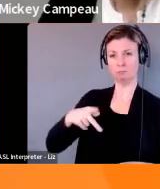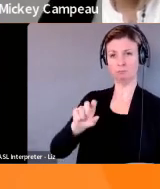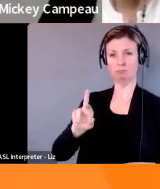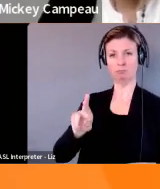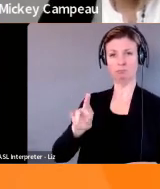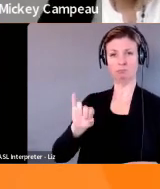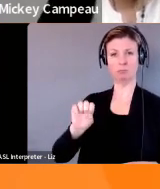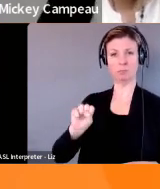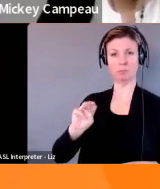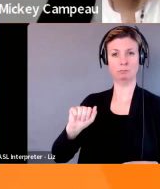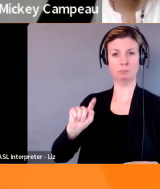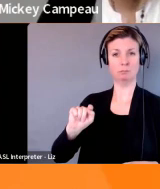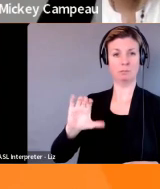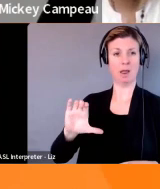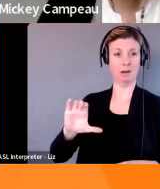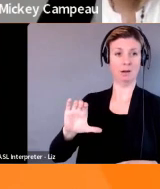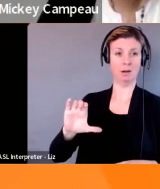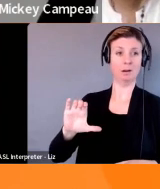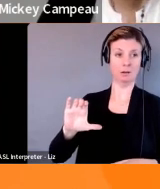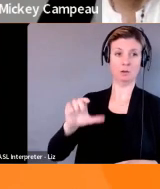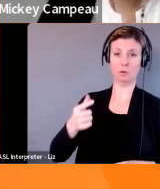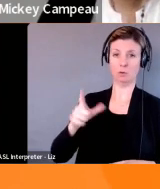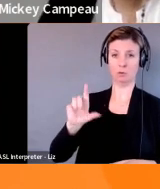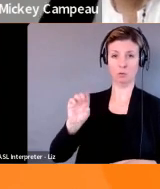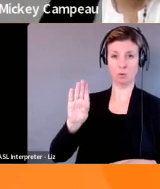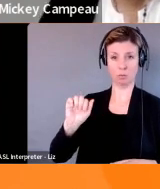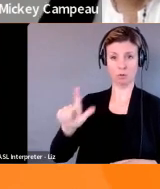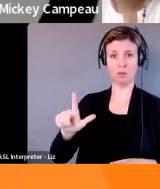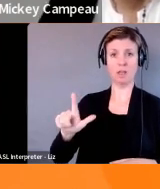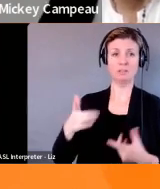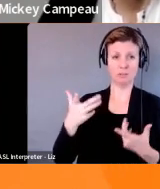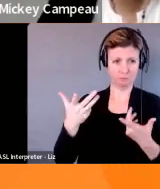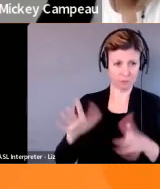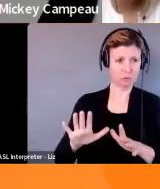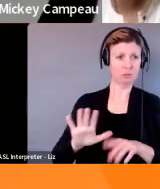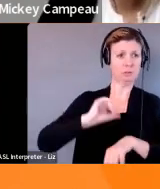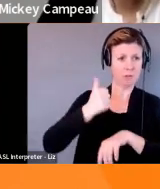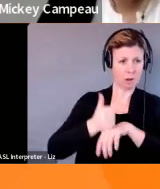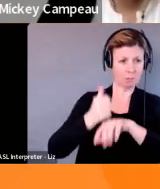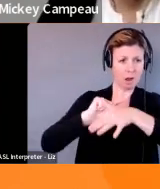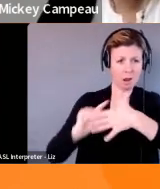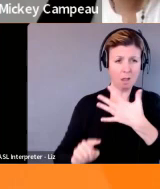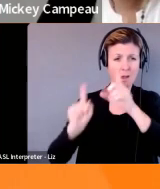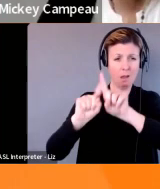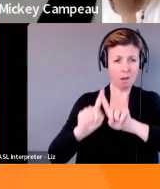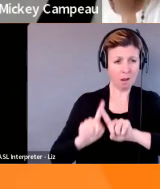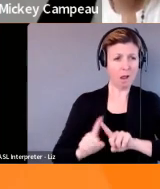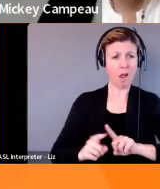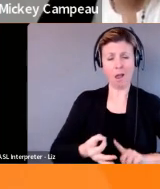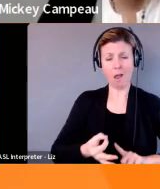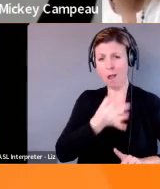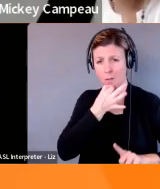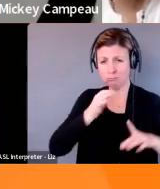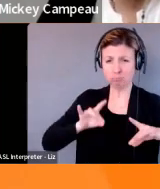development, go-to-market, product lifestyle management, and Amazon product launch solutions, which is really why he is here with us